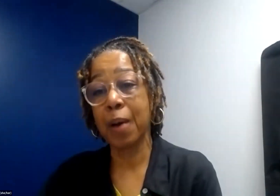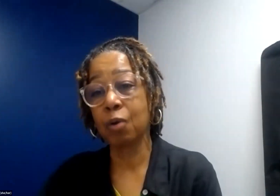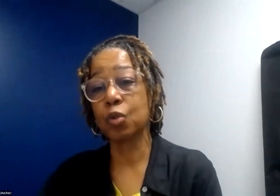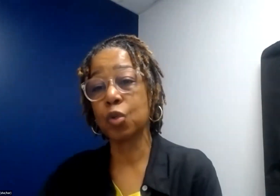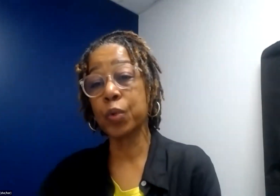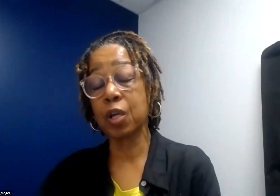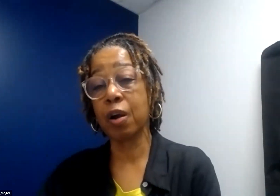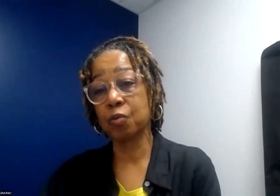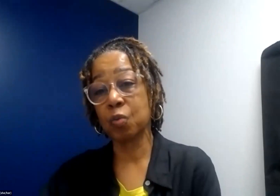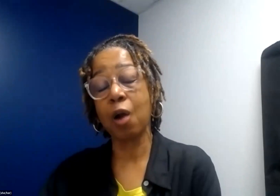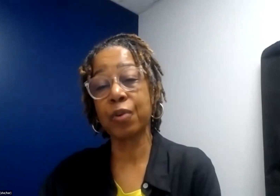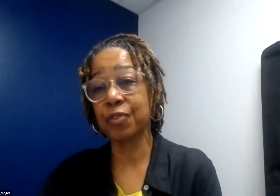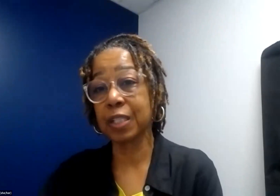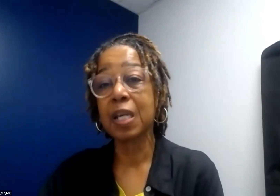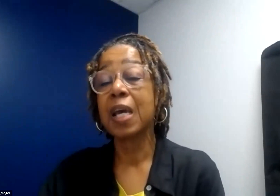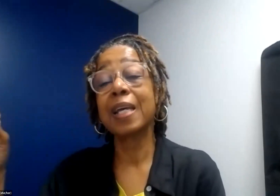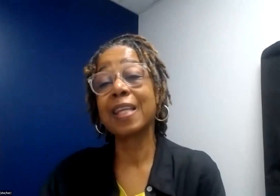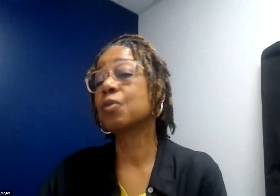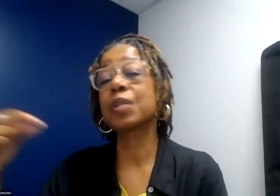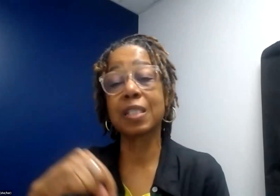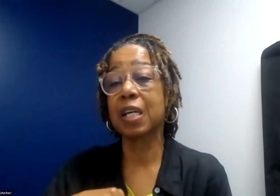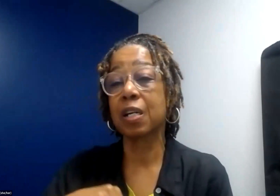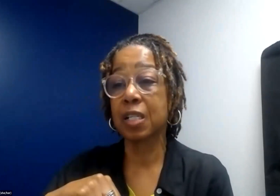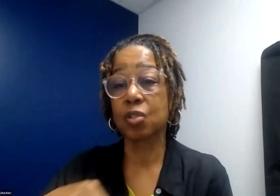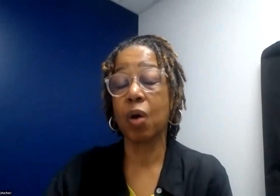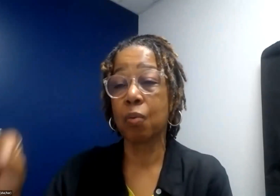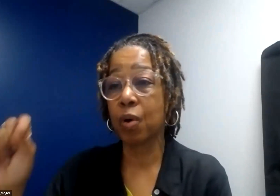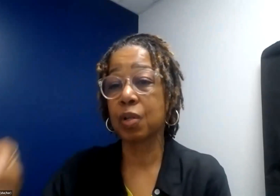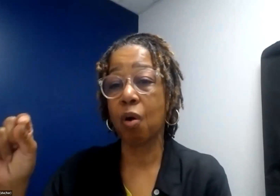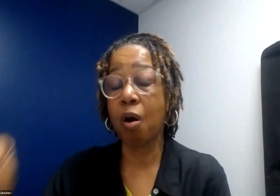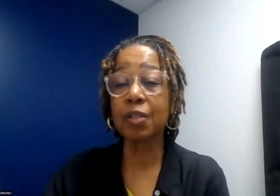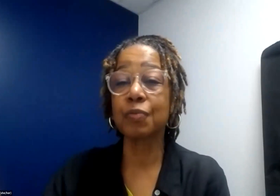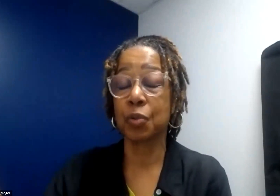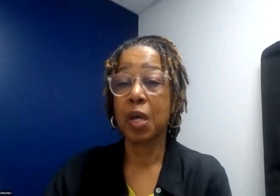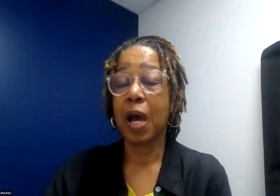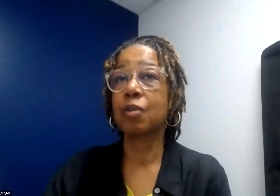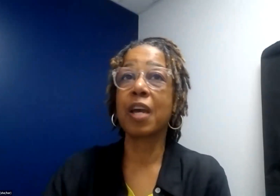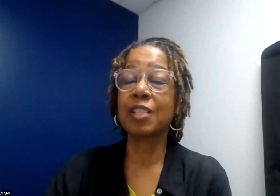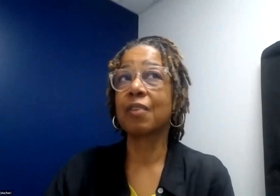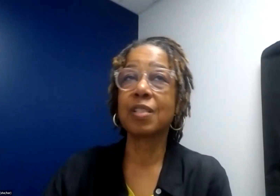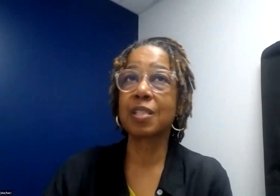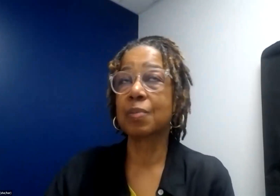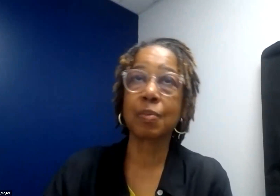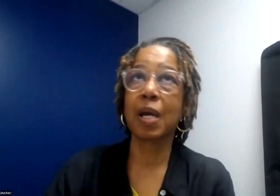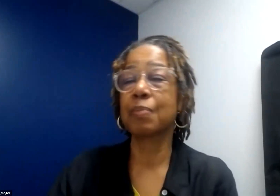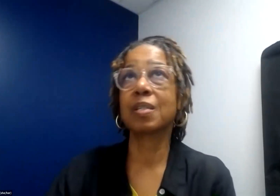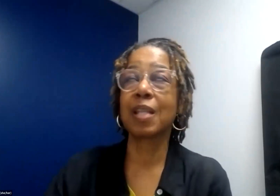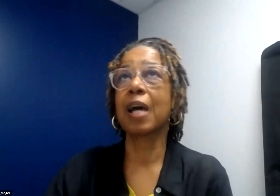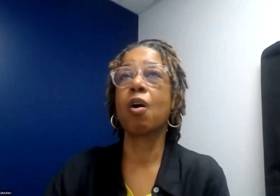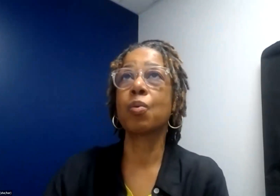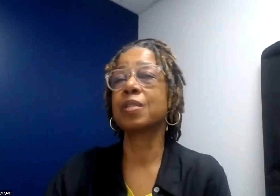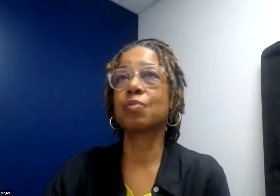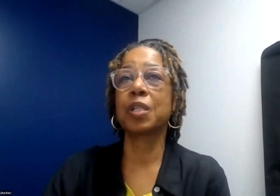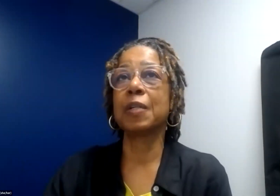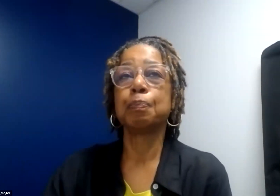providers about who we are and how we're feeling, and they don't get to tell us. So I want all of you, I know our HIV system sometimes does